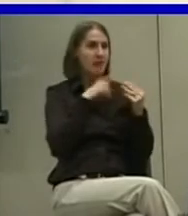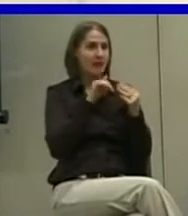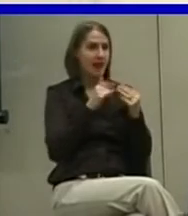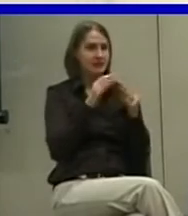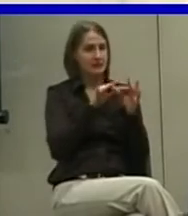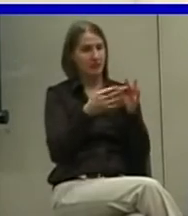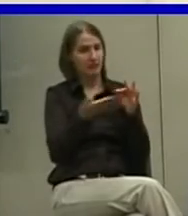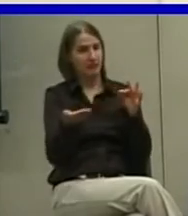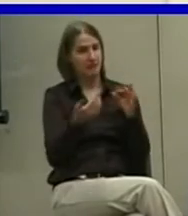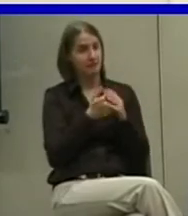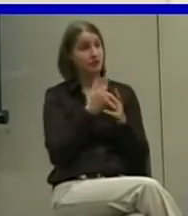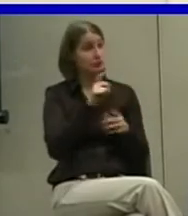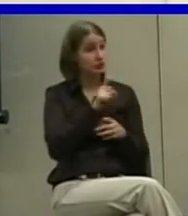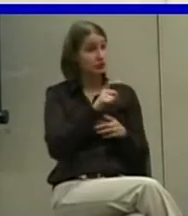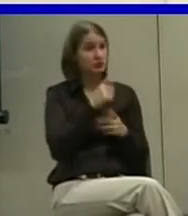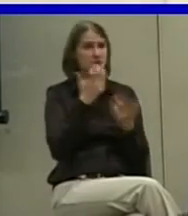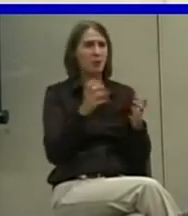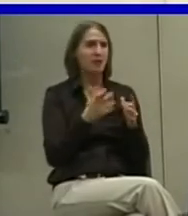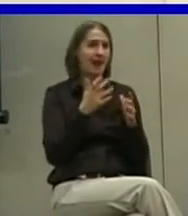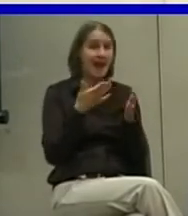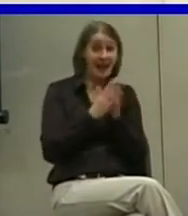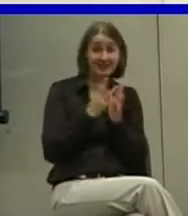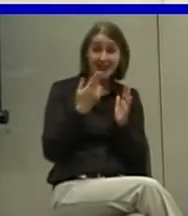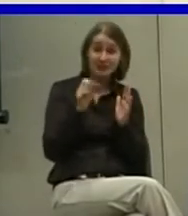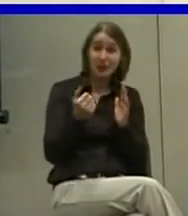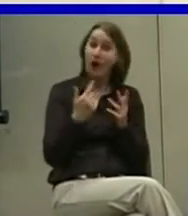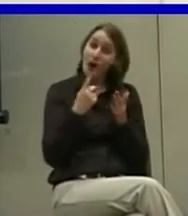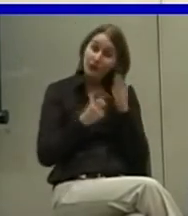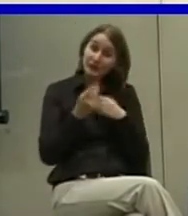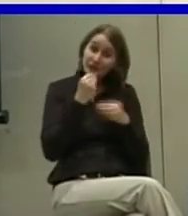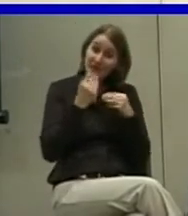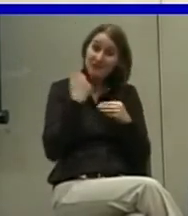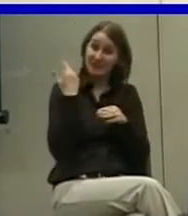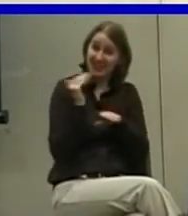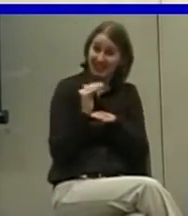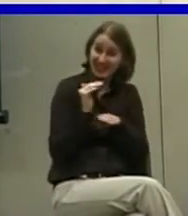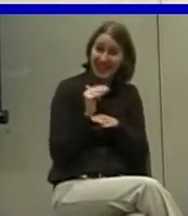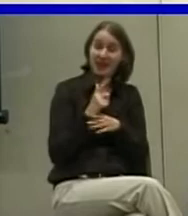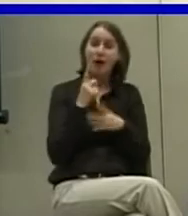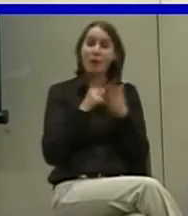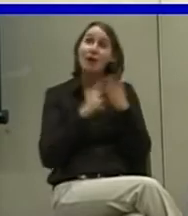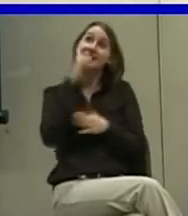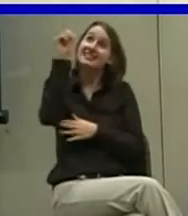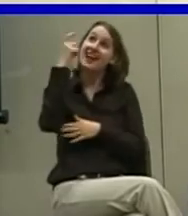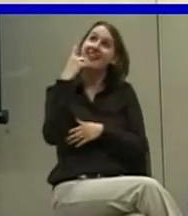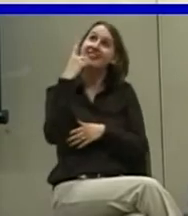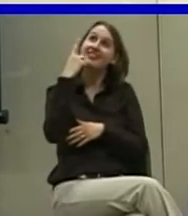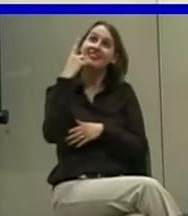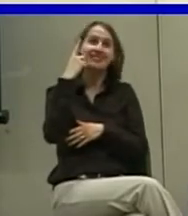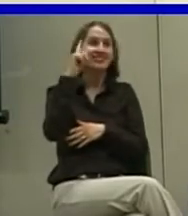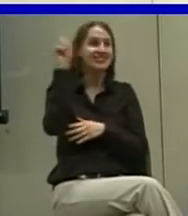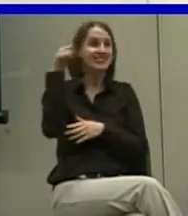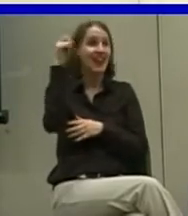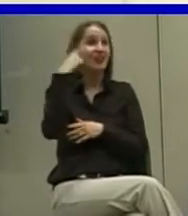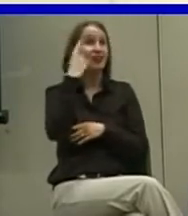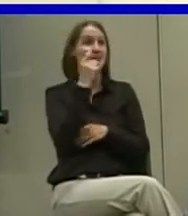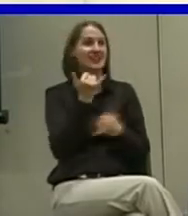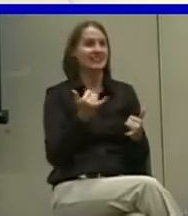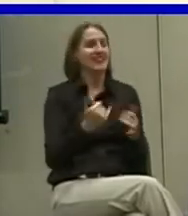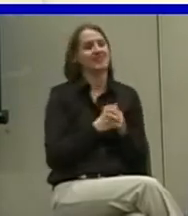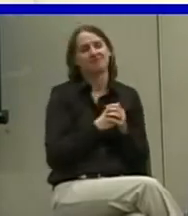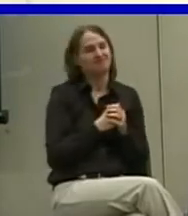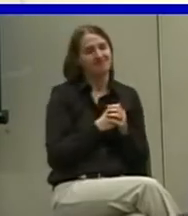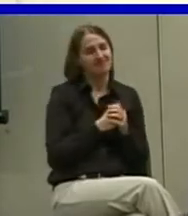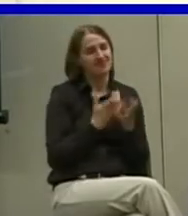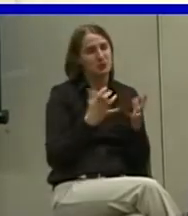should. You're not going to want to ask your high school kids, what did you have for dinner last night and what's the sunshine look like today? But there are things